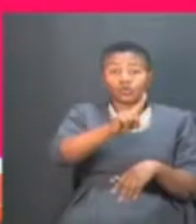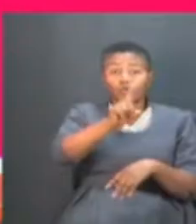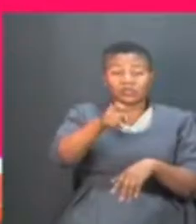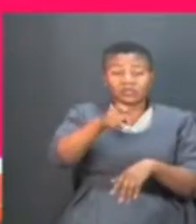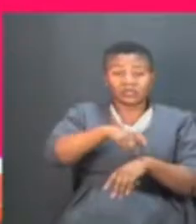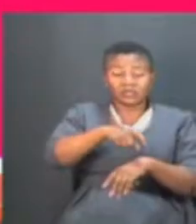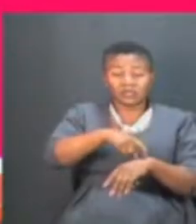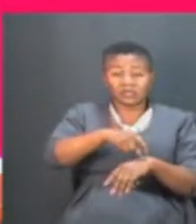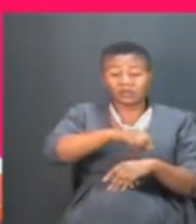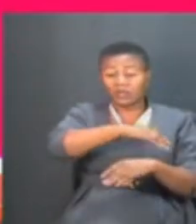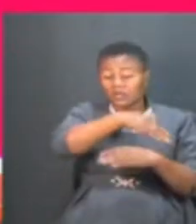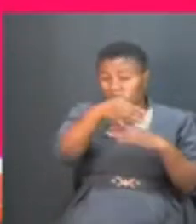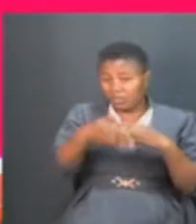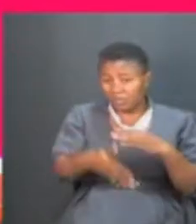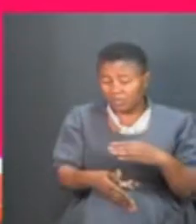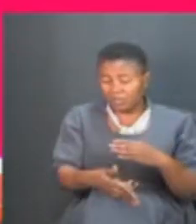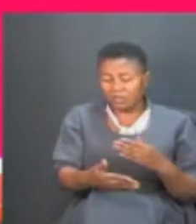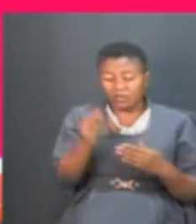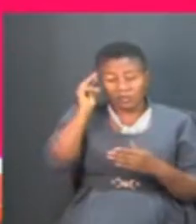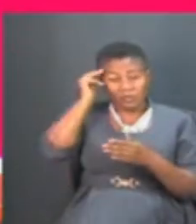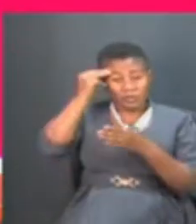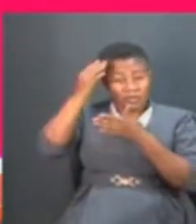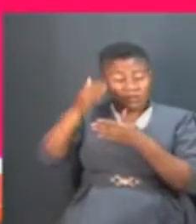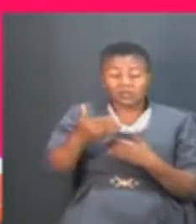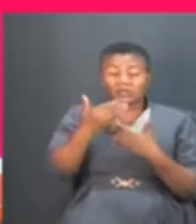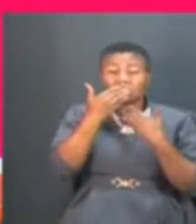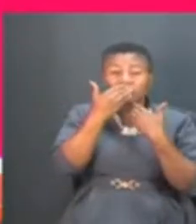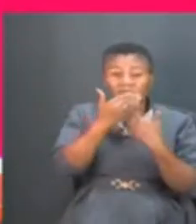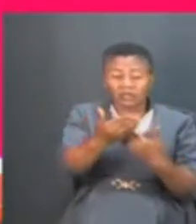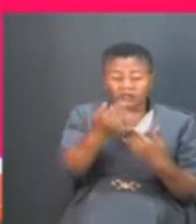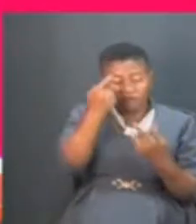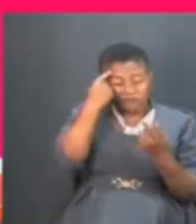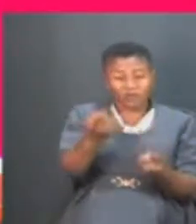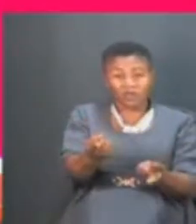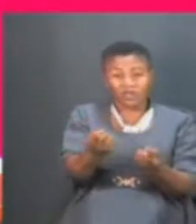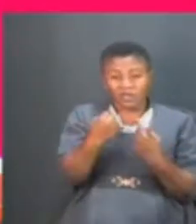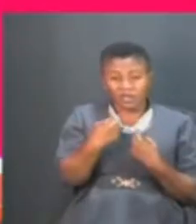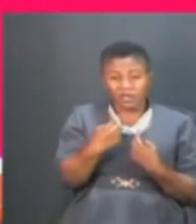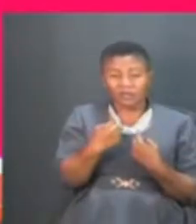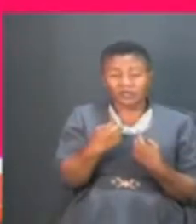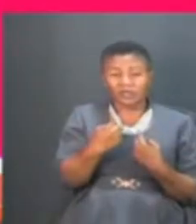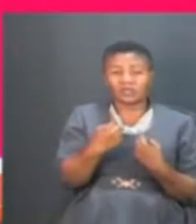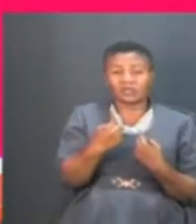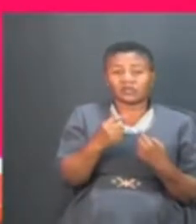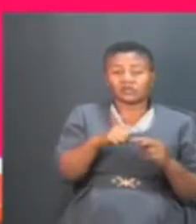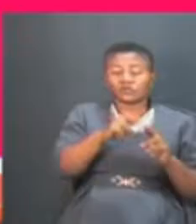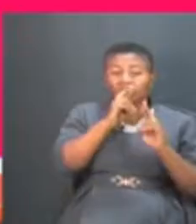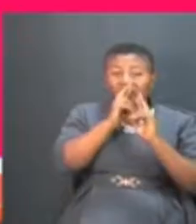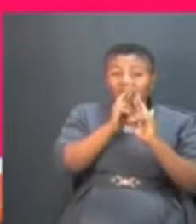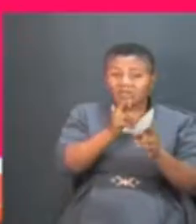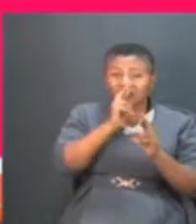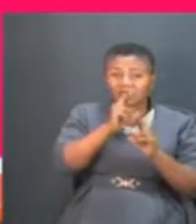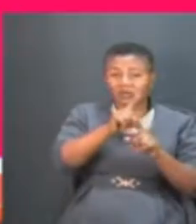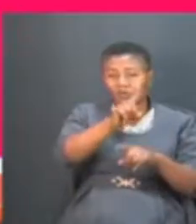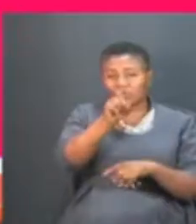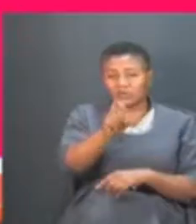thank you very much for attending upon the House and responding to your questions.